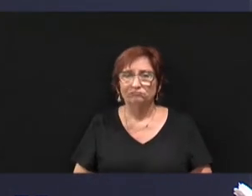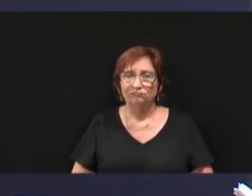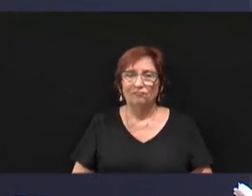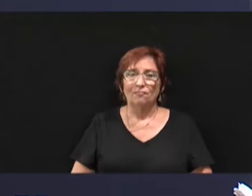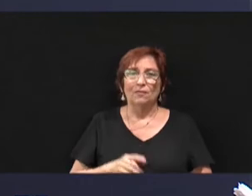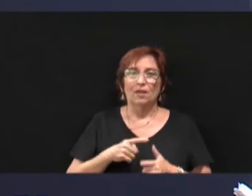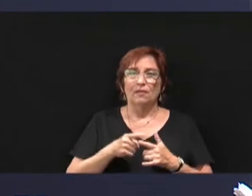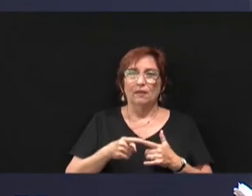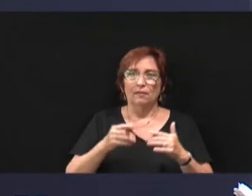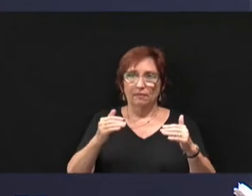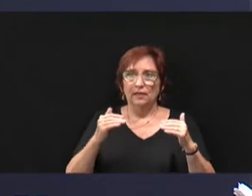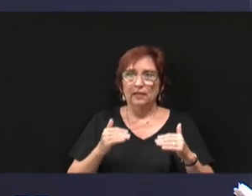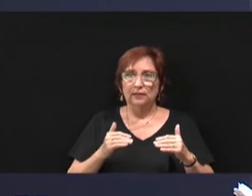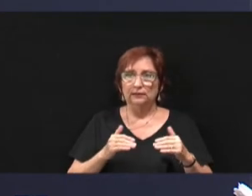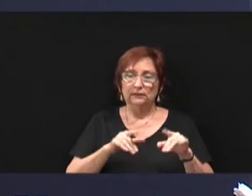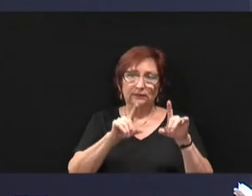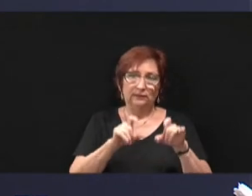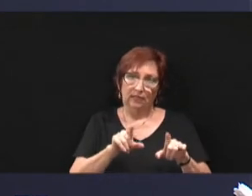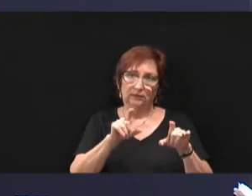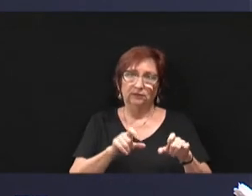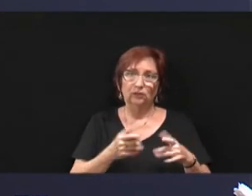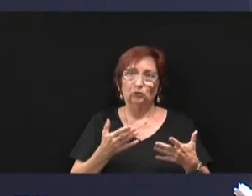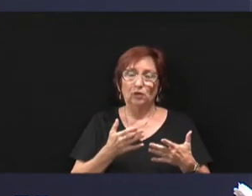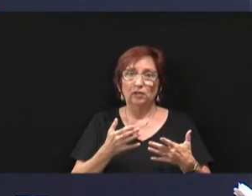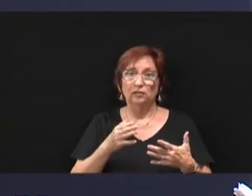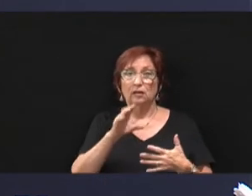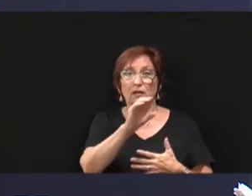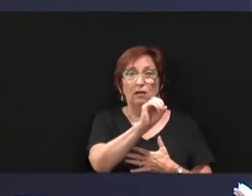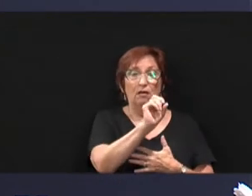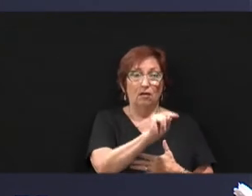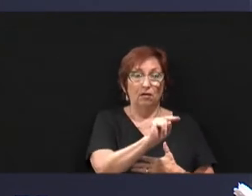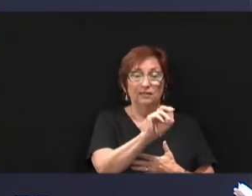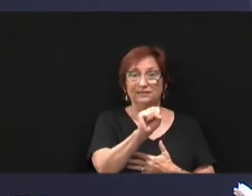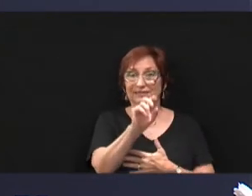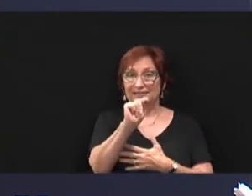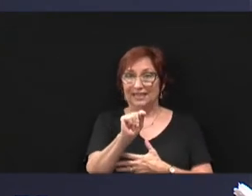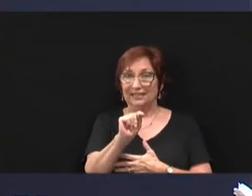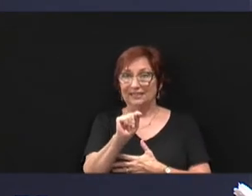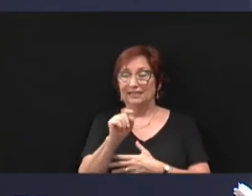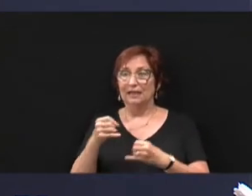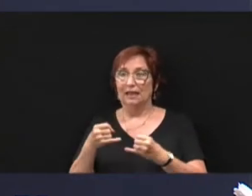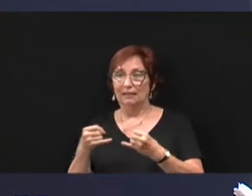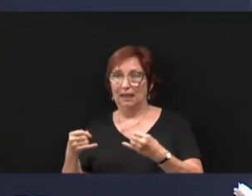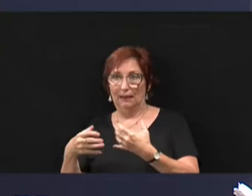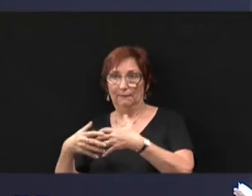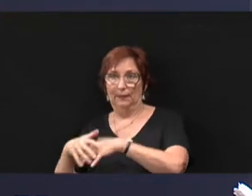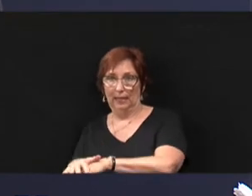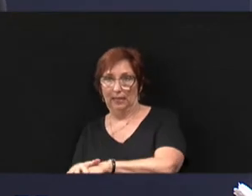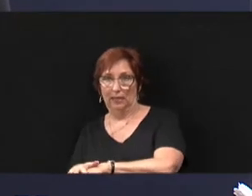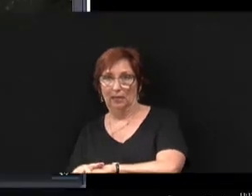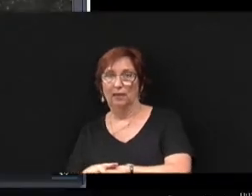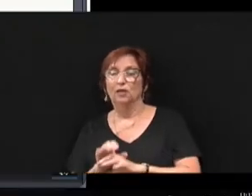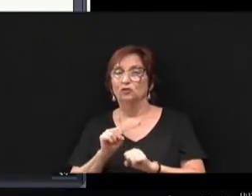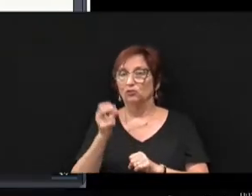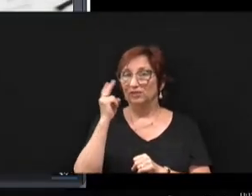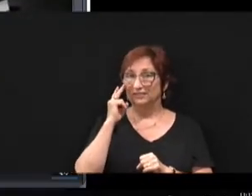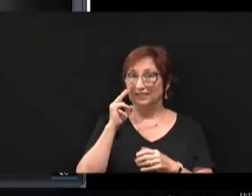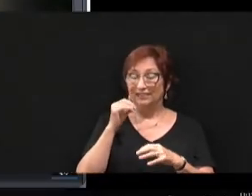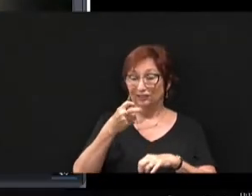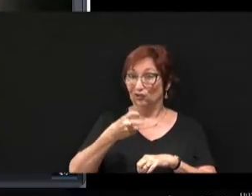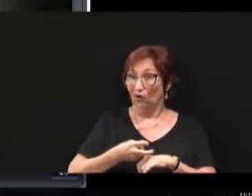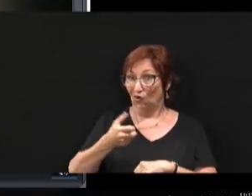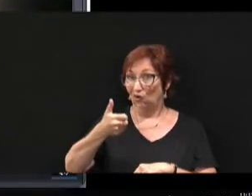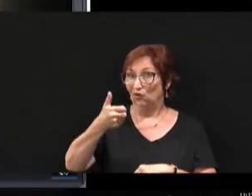then the next little test is onset and rhyme blending. As you can see, this is harder. If